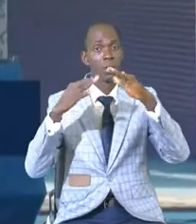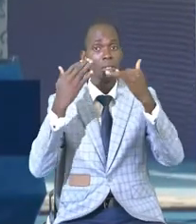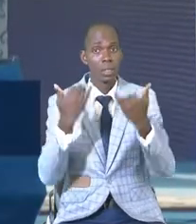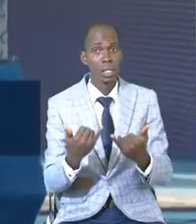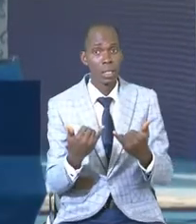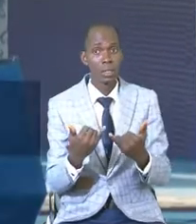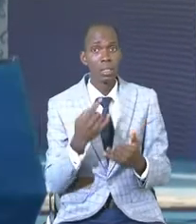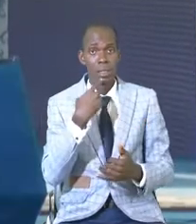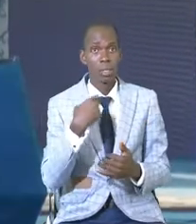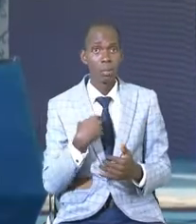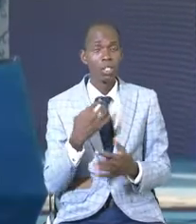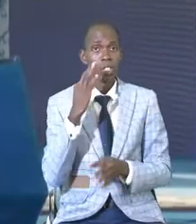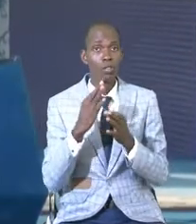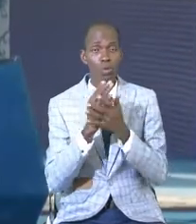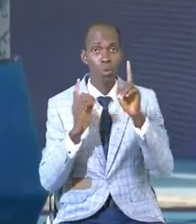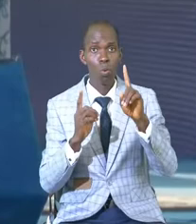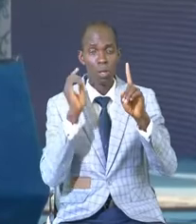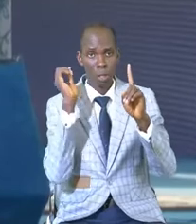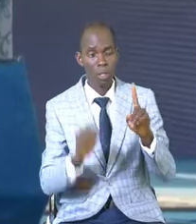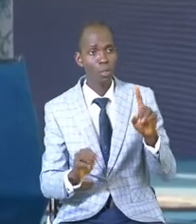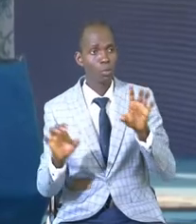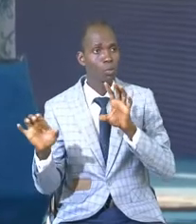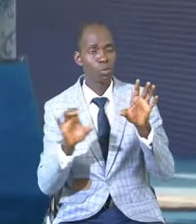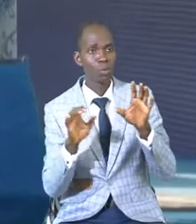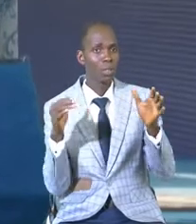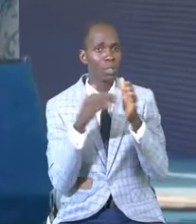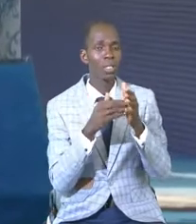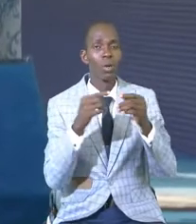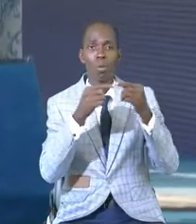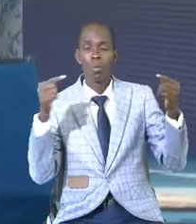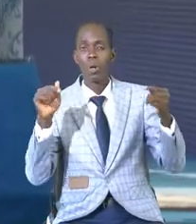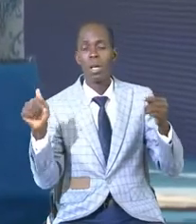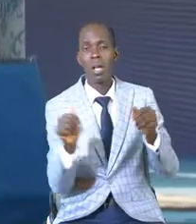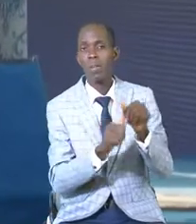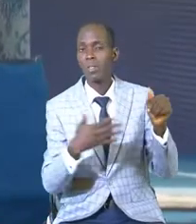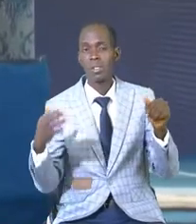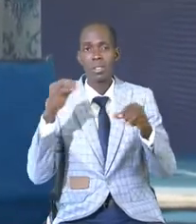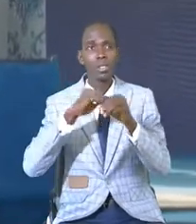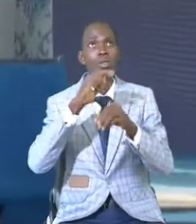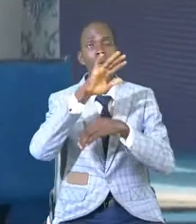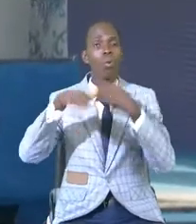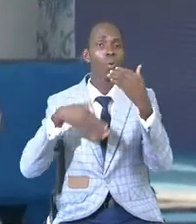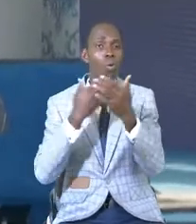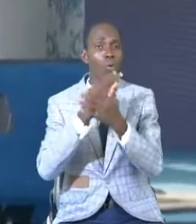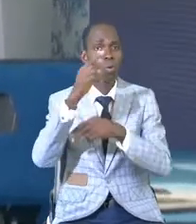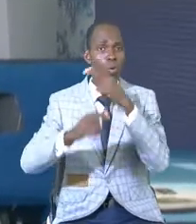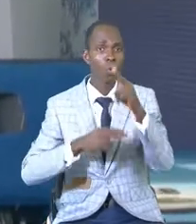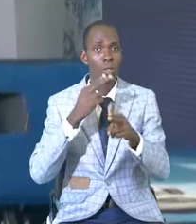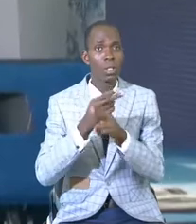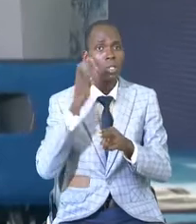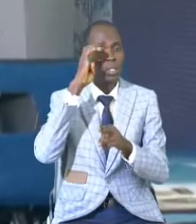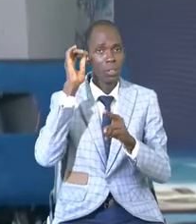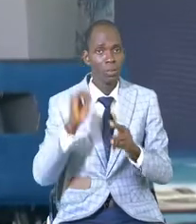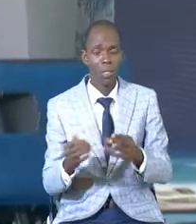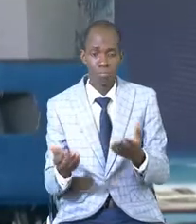uphold all things in heaven and earth, all things in the whole universe, if he can uphold all